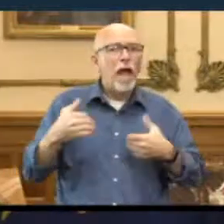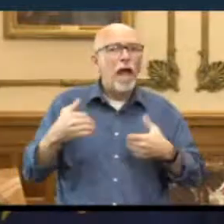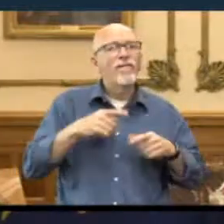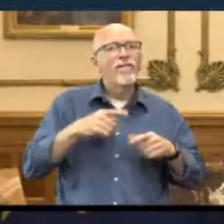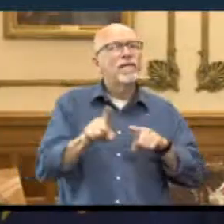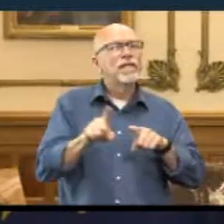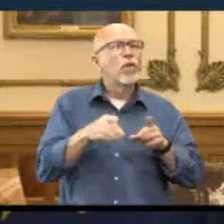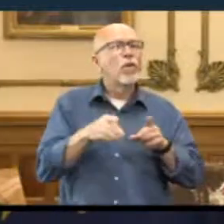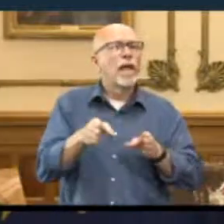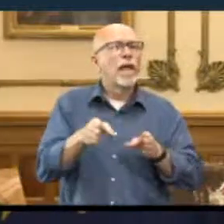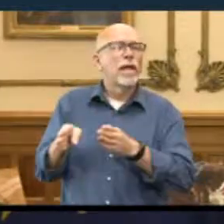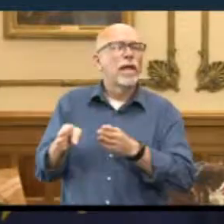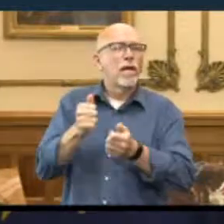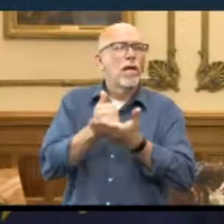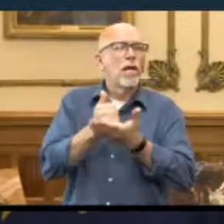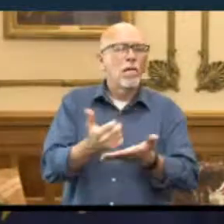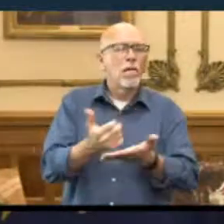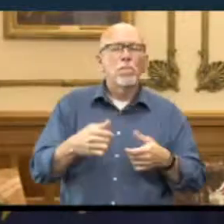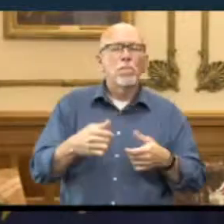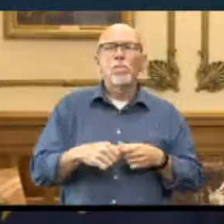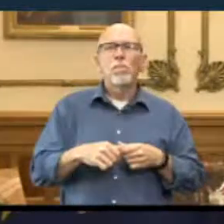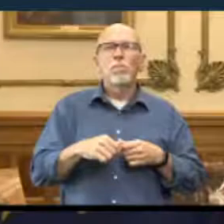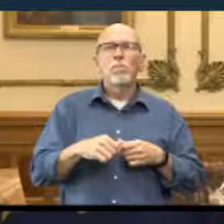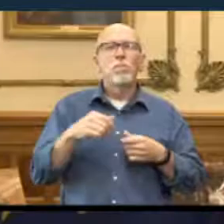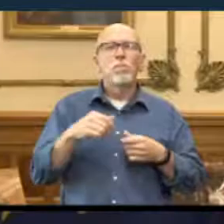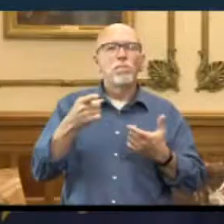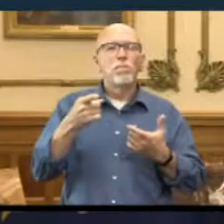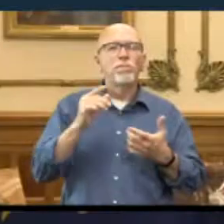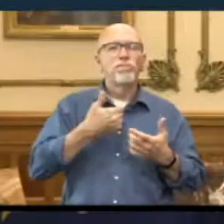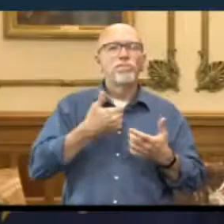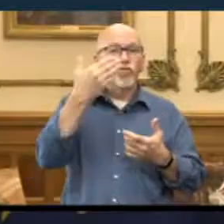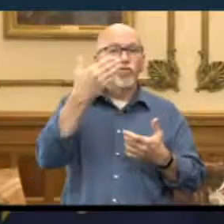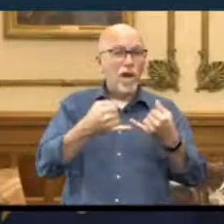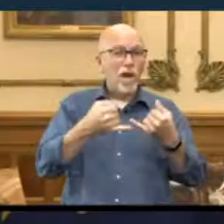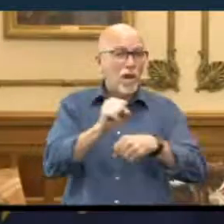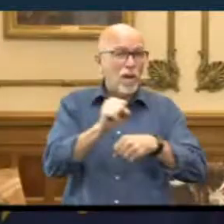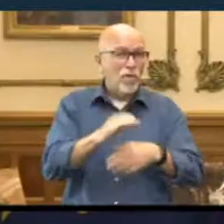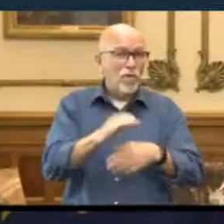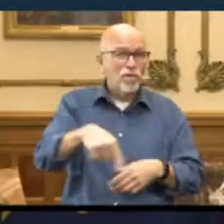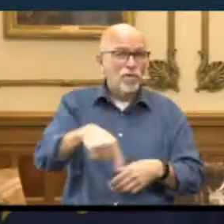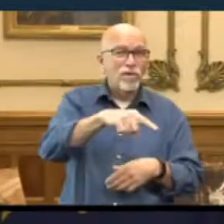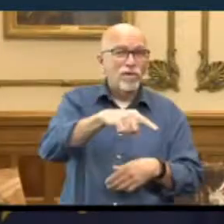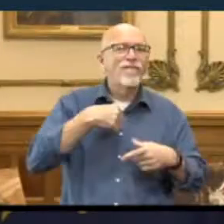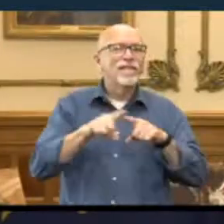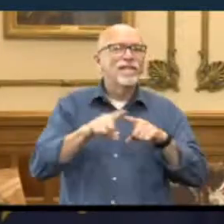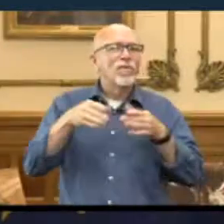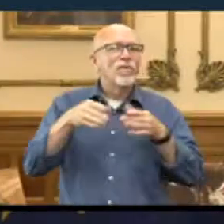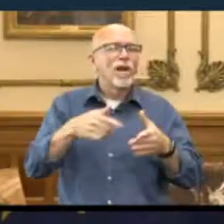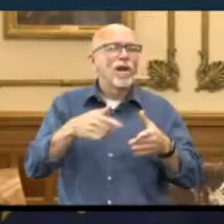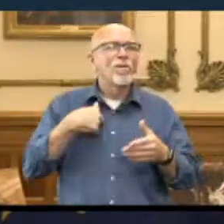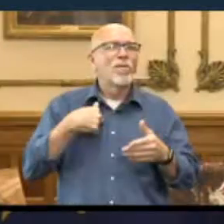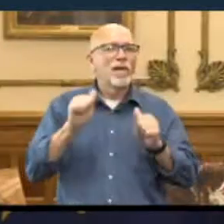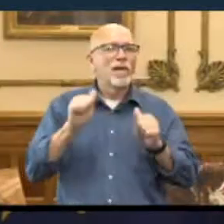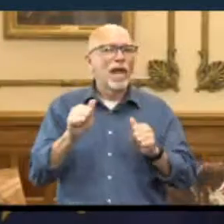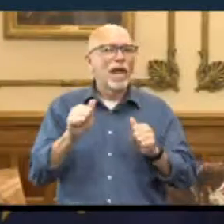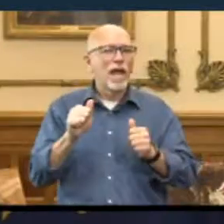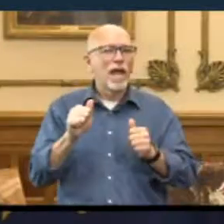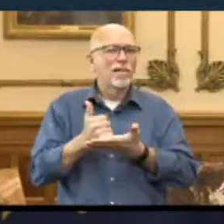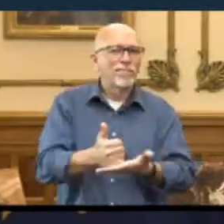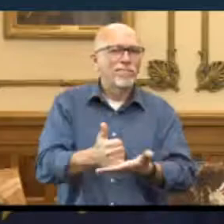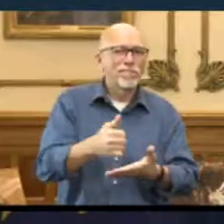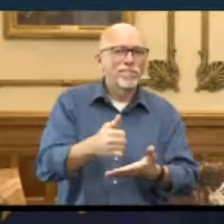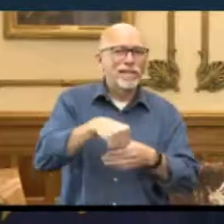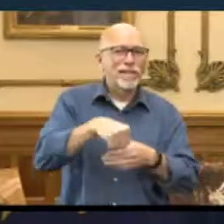that, specifically healthcare, kind of our frontline workers. There are ways to pitch in these other states, on the ground in